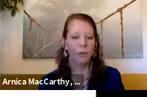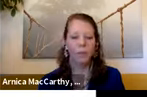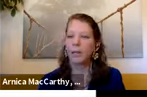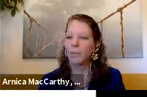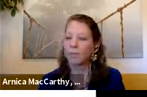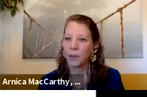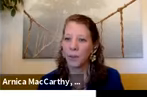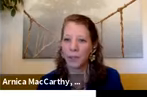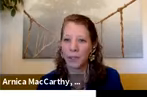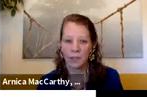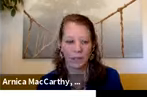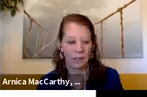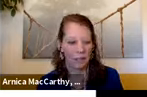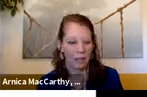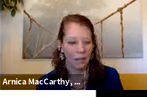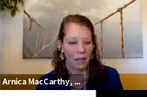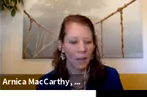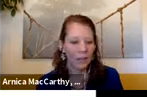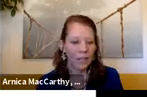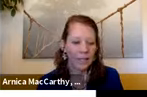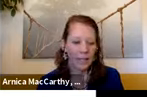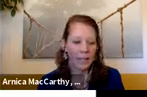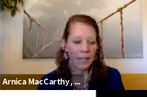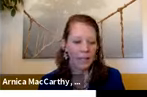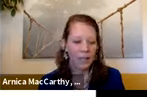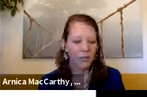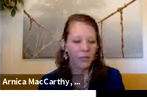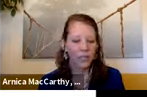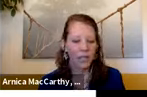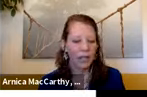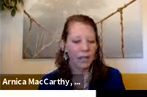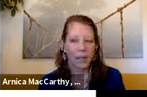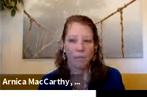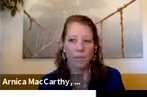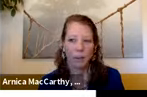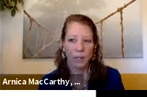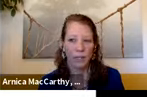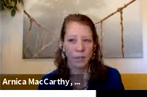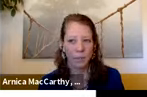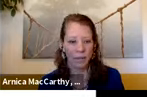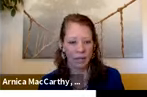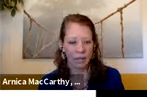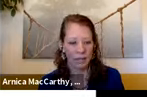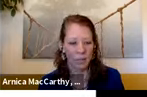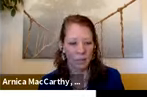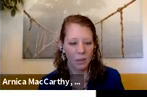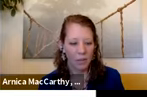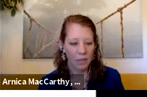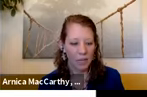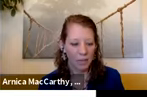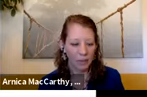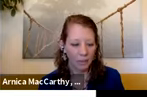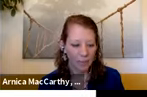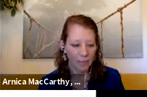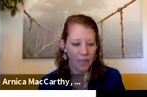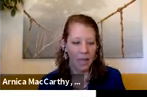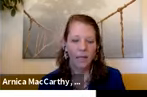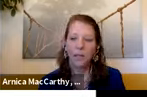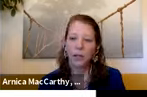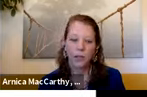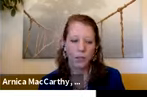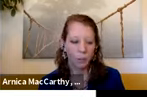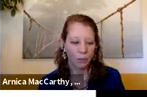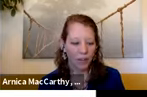and open it up for questions. I would like to thank you for taking the time to participate in this community meeting